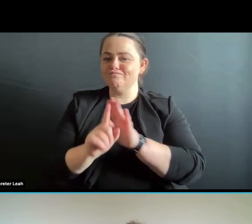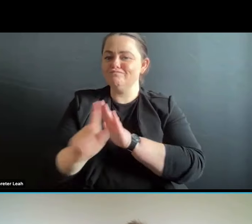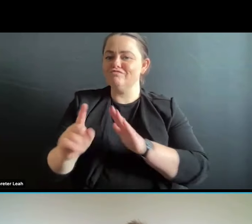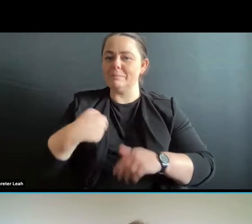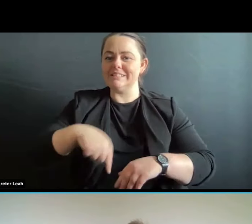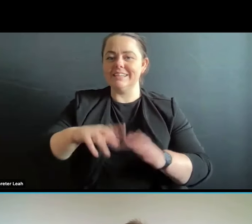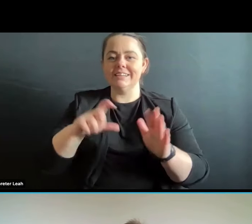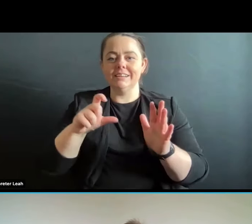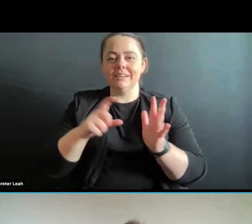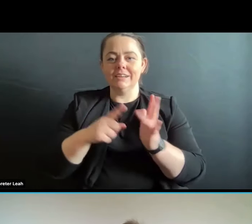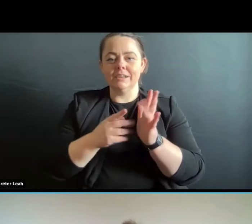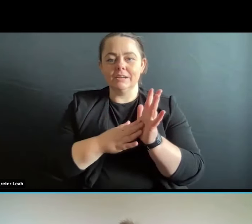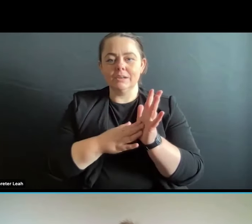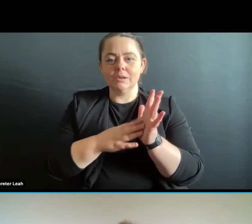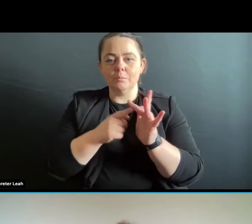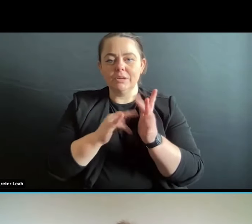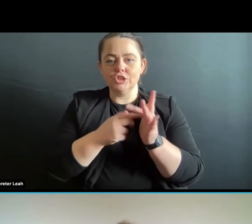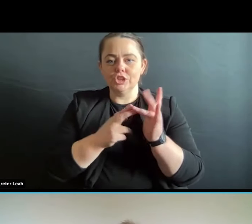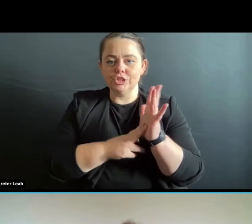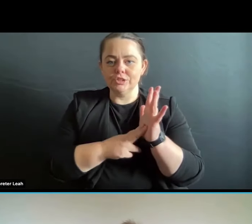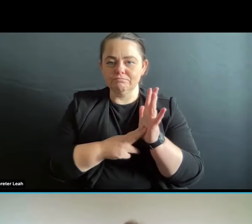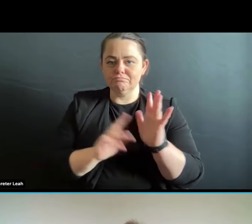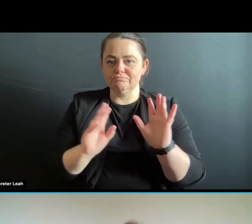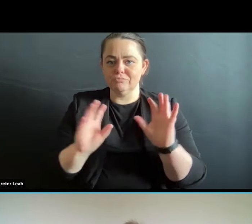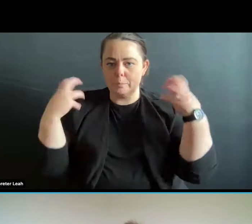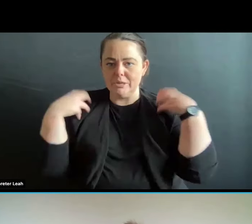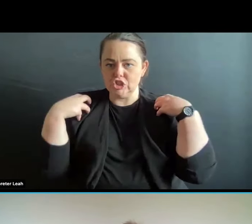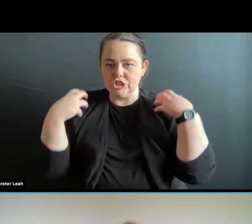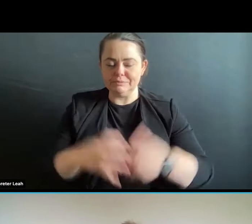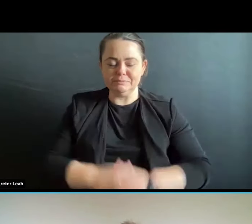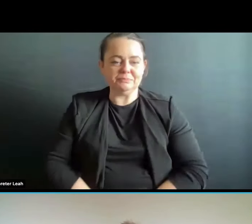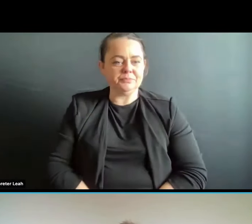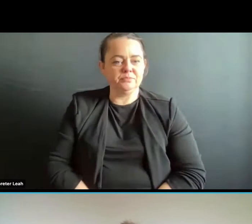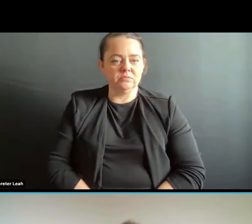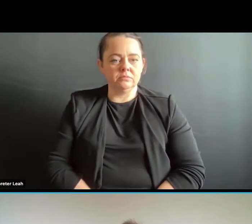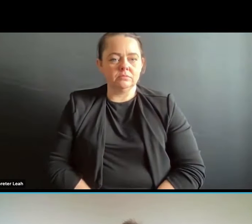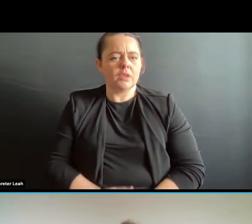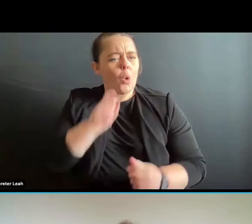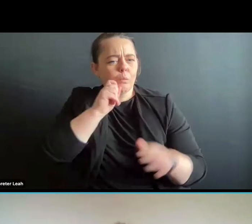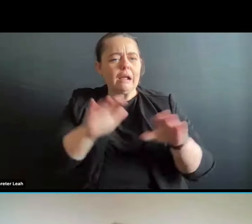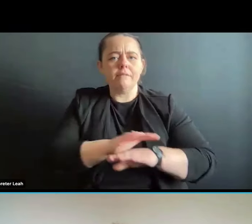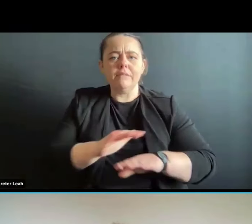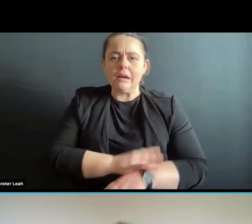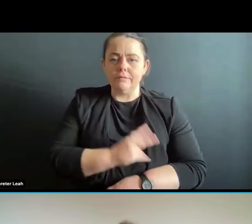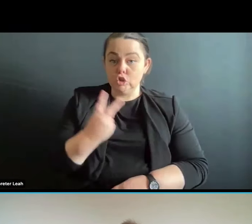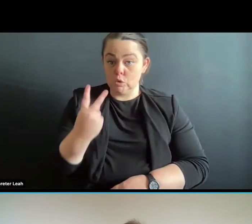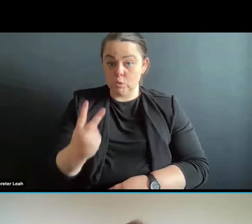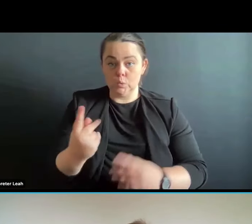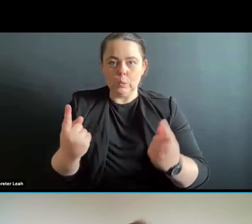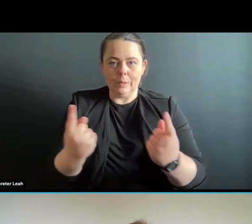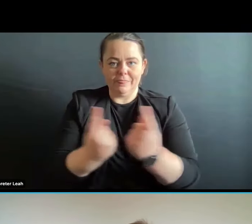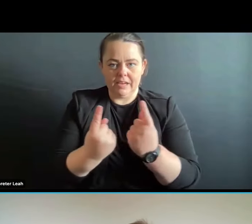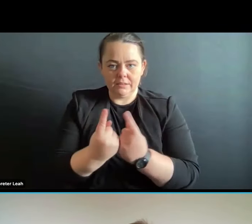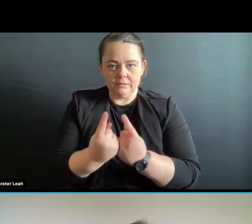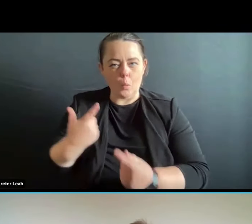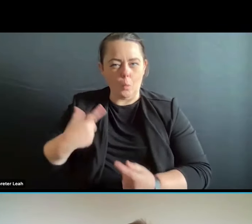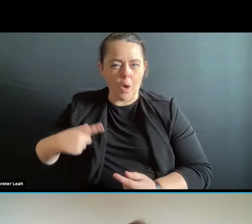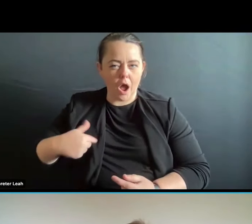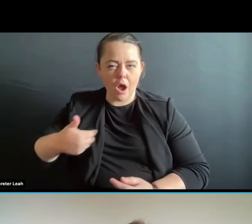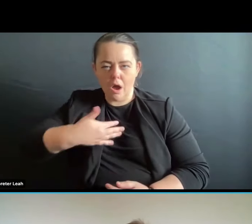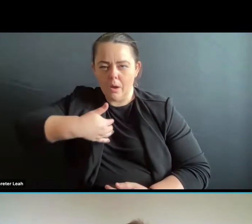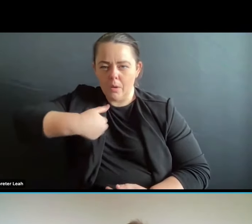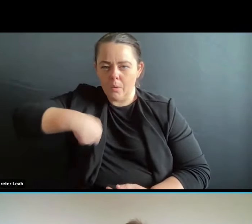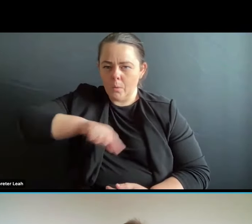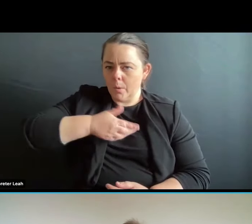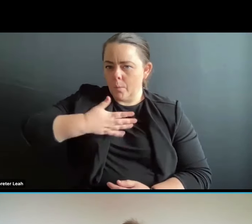Commission. I'll just briefly cover off on two things: what our interest in the